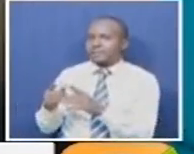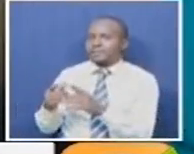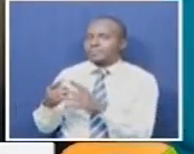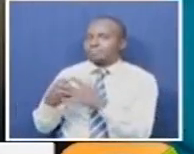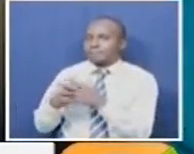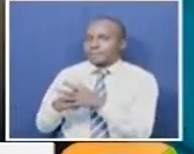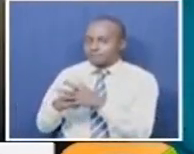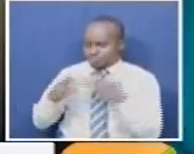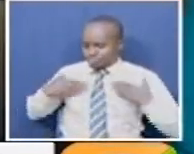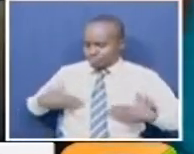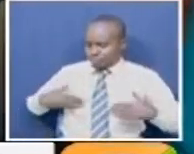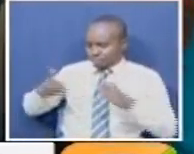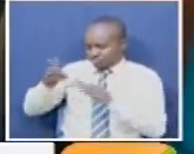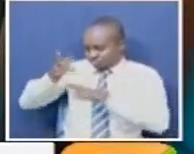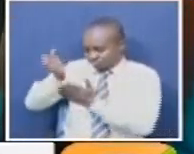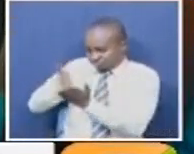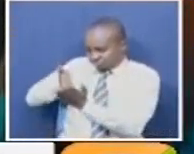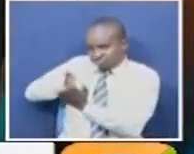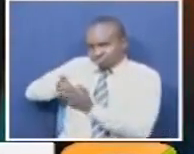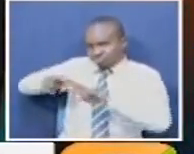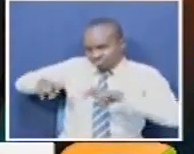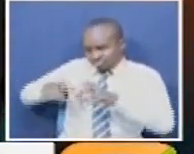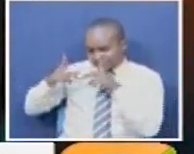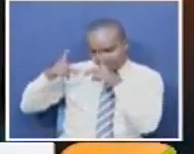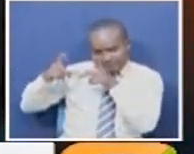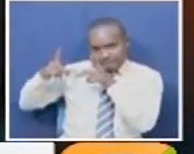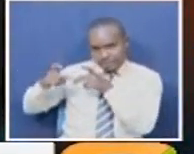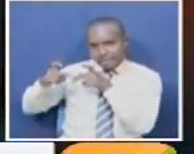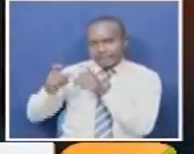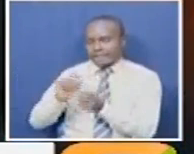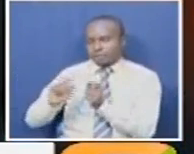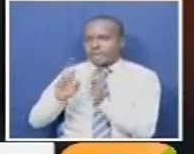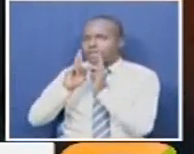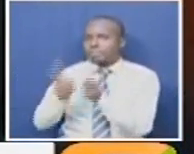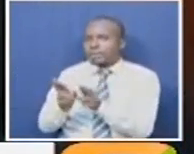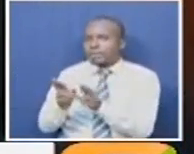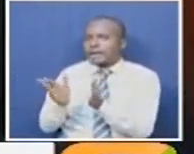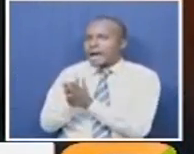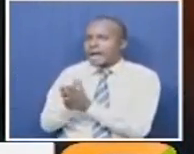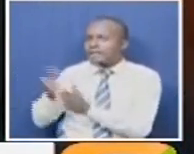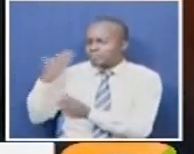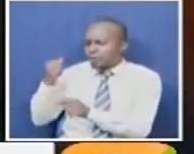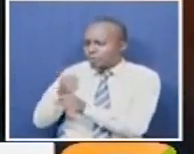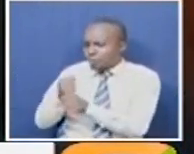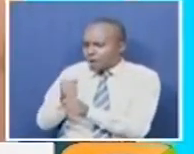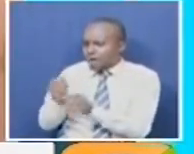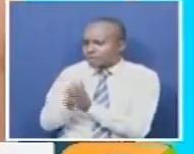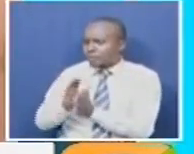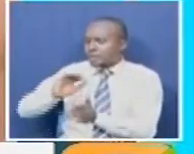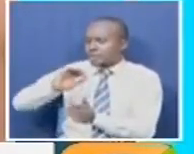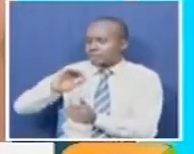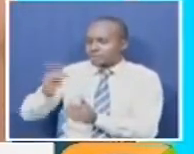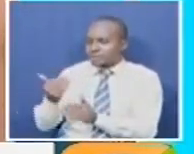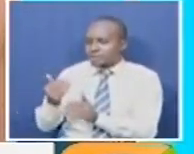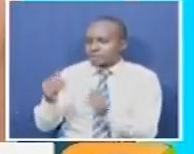dissect bodies, you take pictures and write reports, and you actually worked at the city mortuary for 3 years.